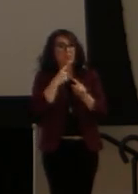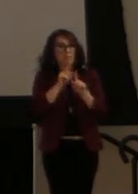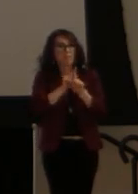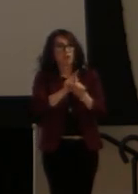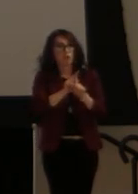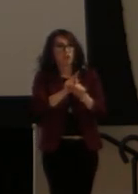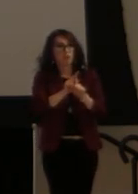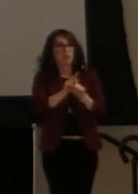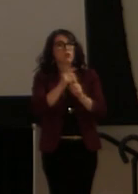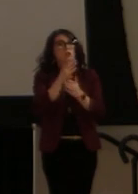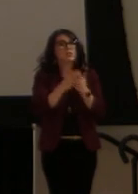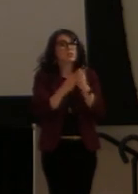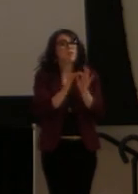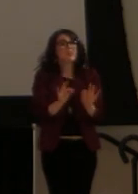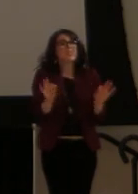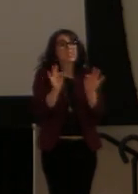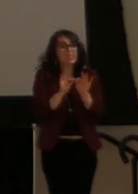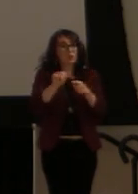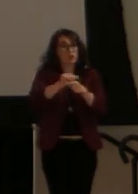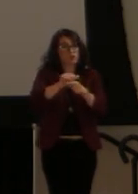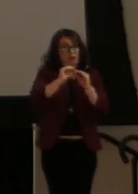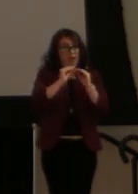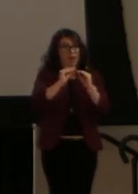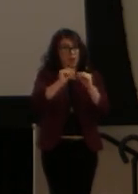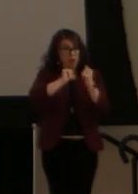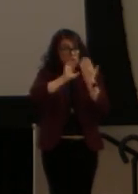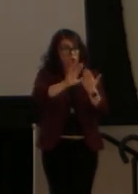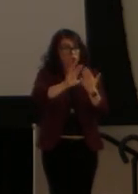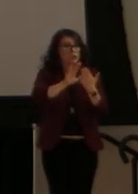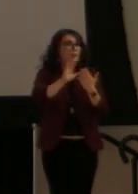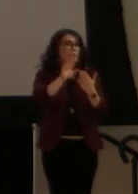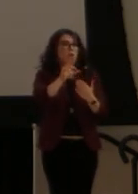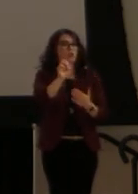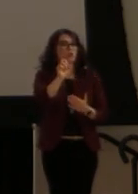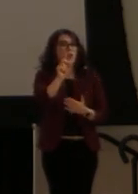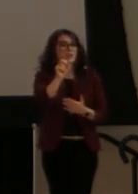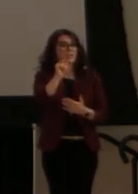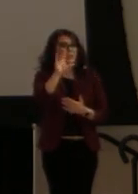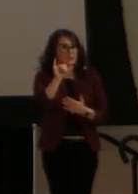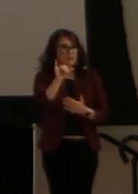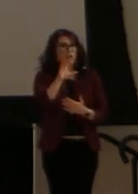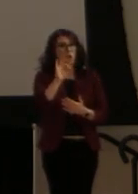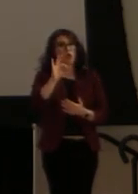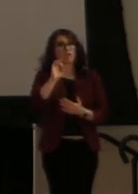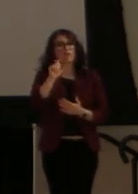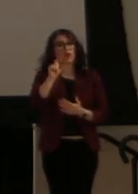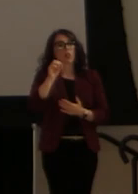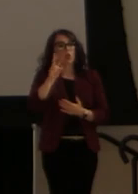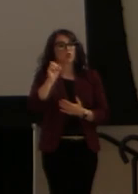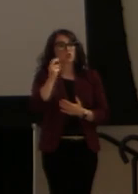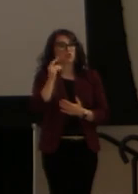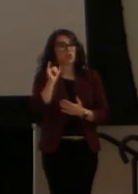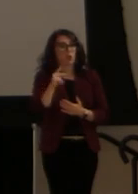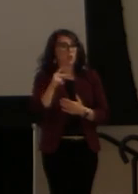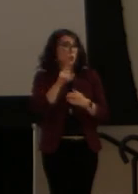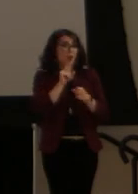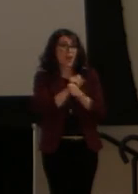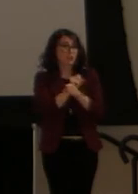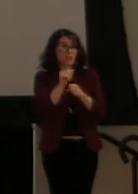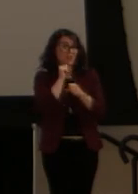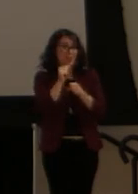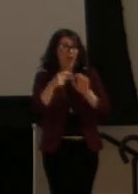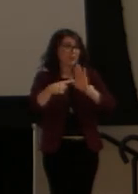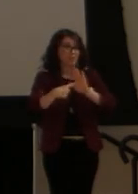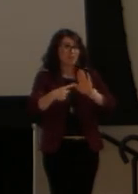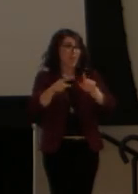of the key training modalities for future physicians, such as residencies or fellowships, were actually not recognized as